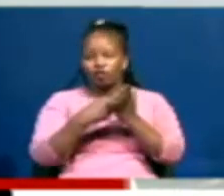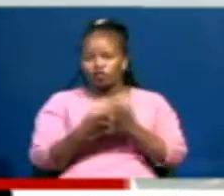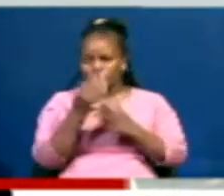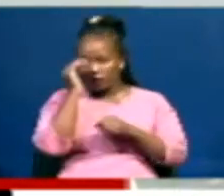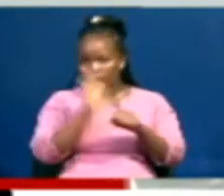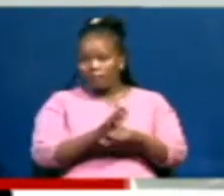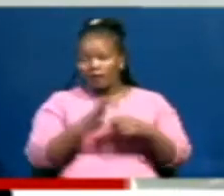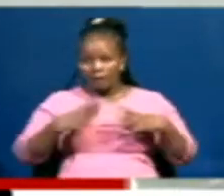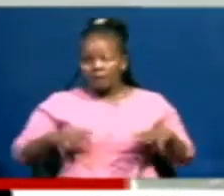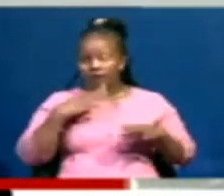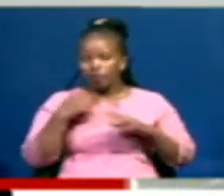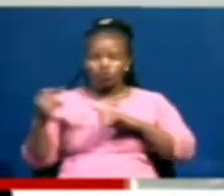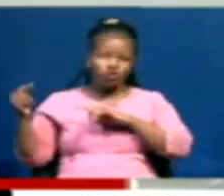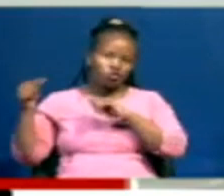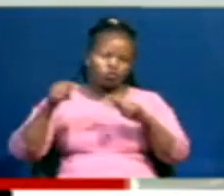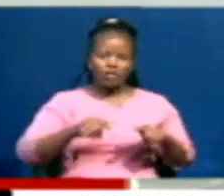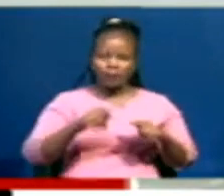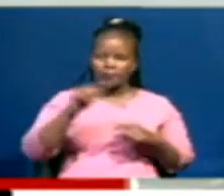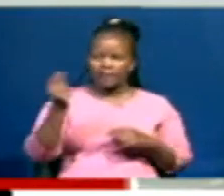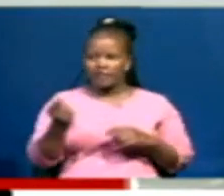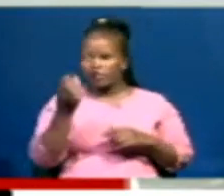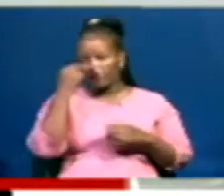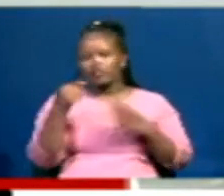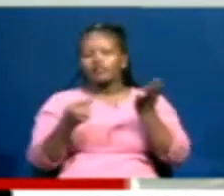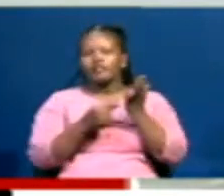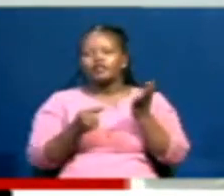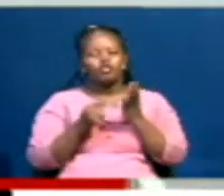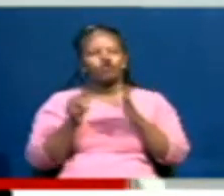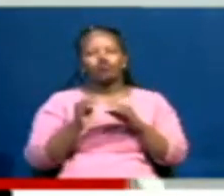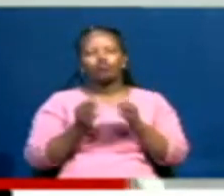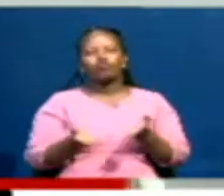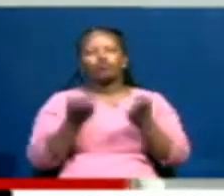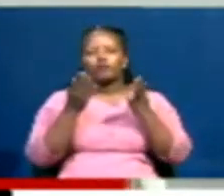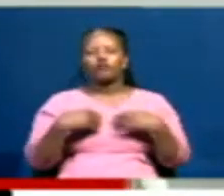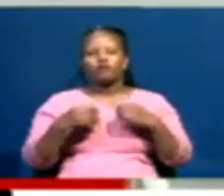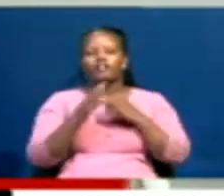one, because of digital talent that exists in this country, and two, they want to come here